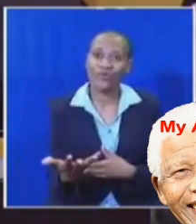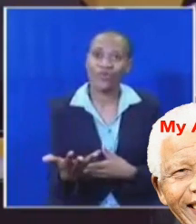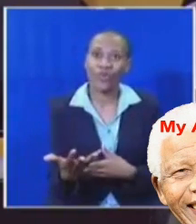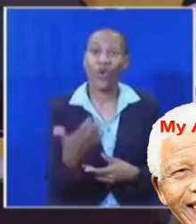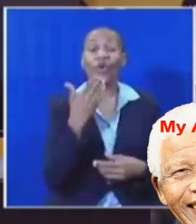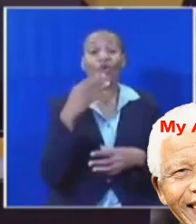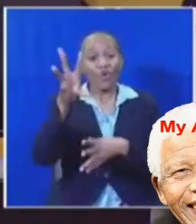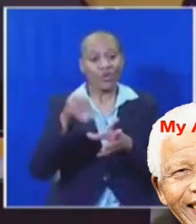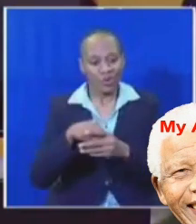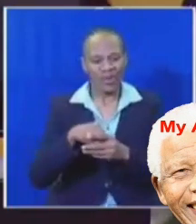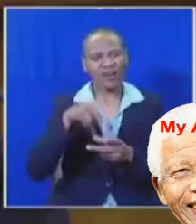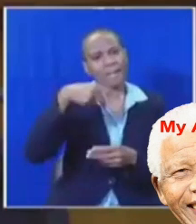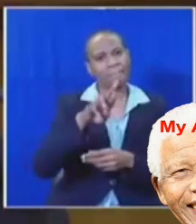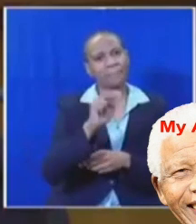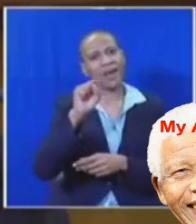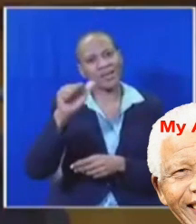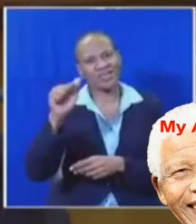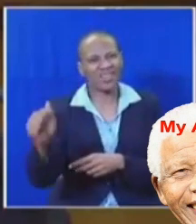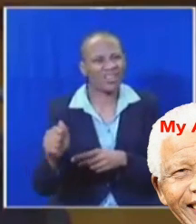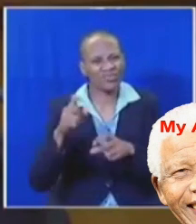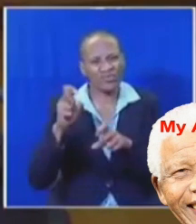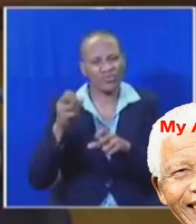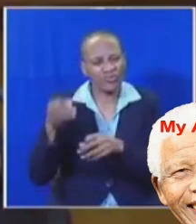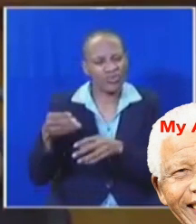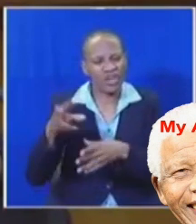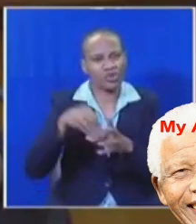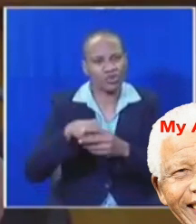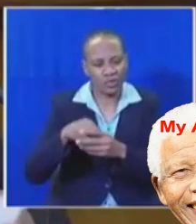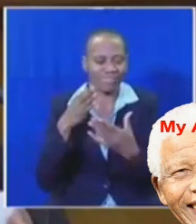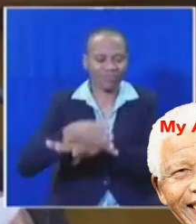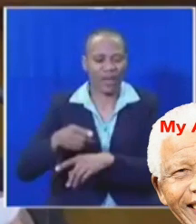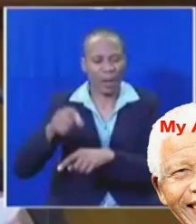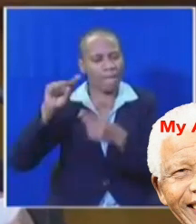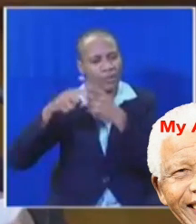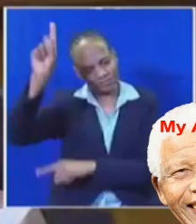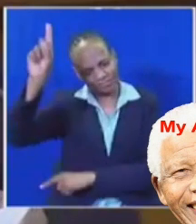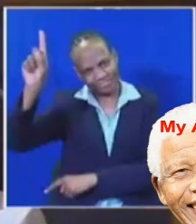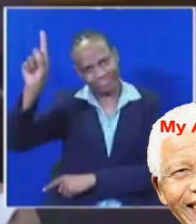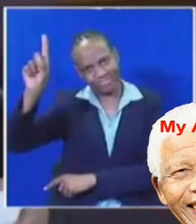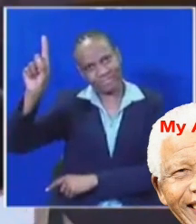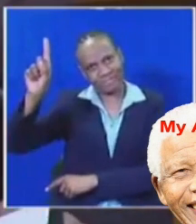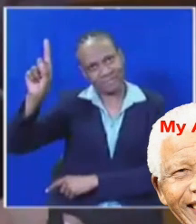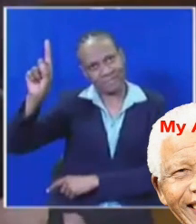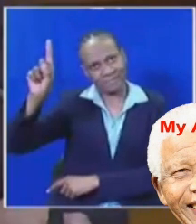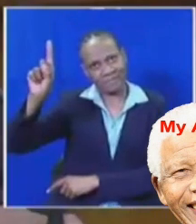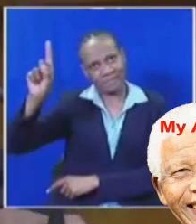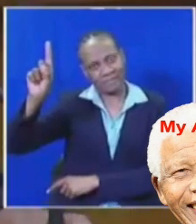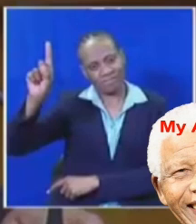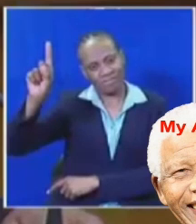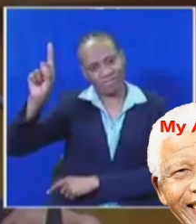on a Prasa train. It was not the apartheid government that dealt with On a point of order, ma'am. Order, honorable members.